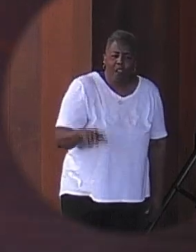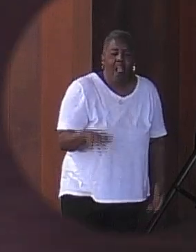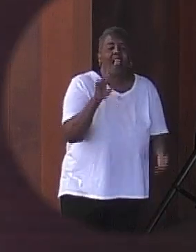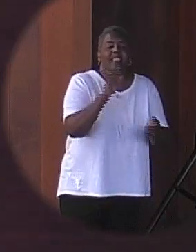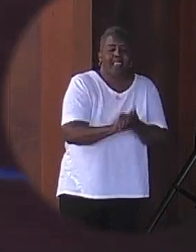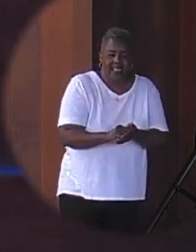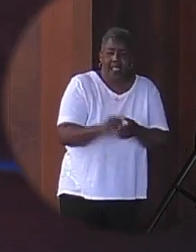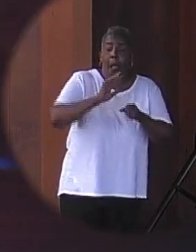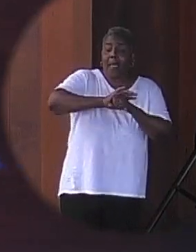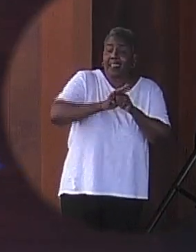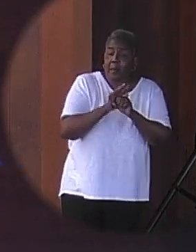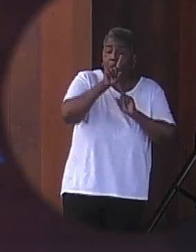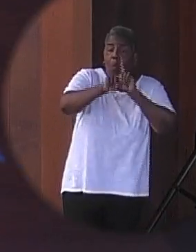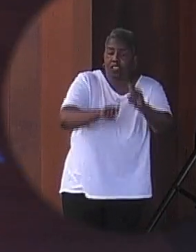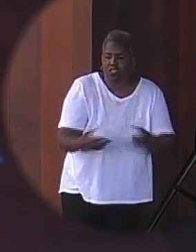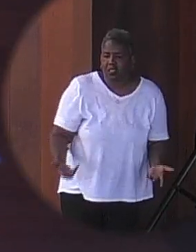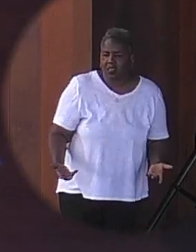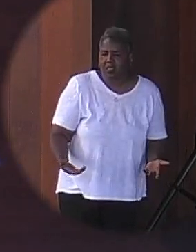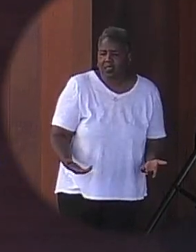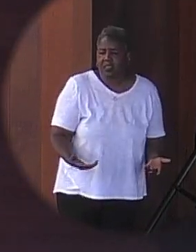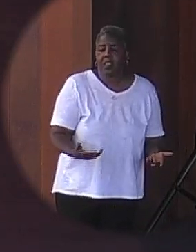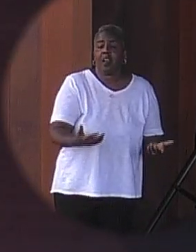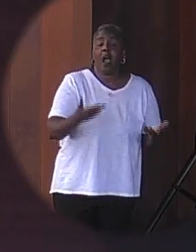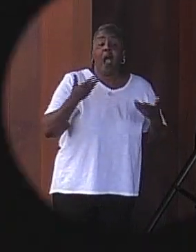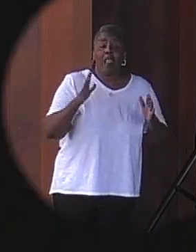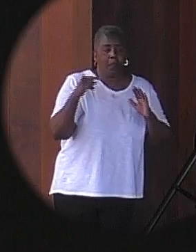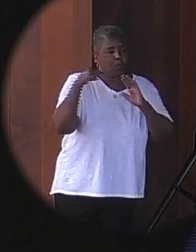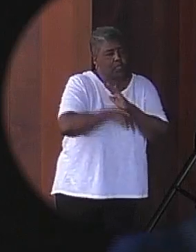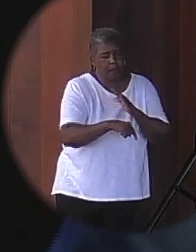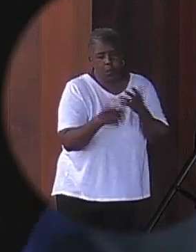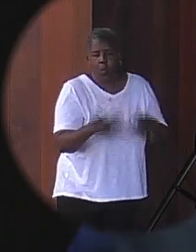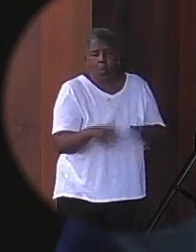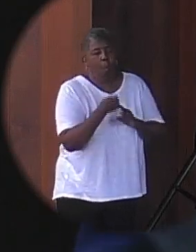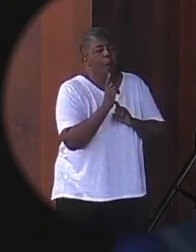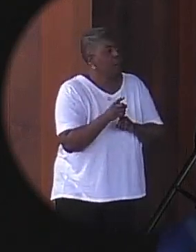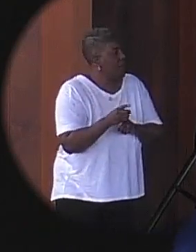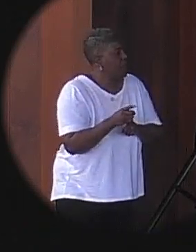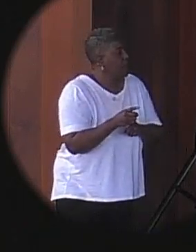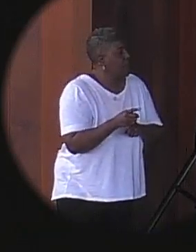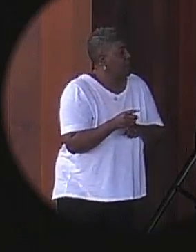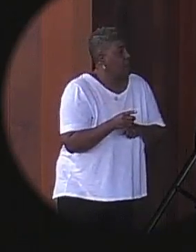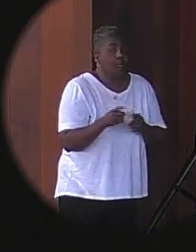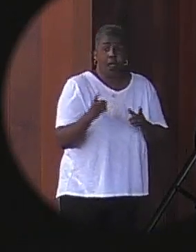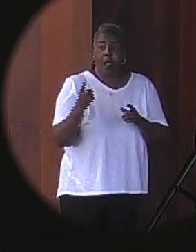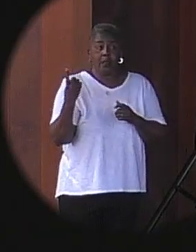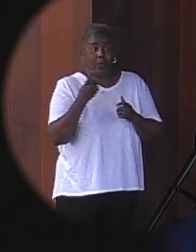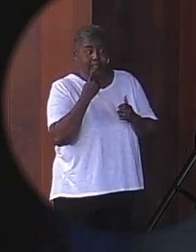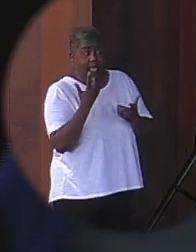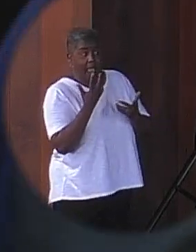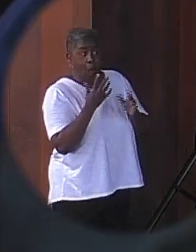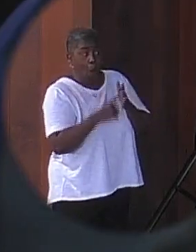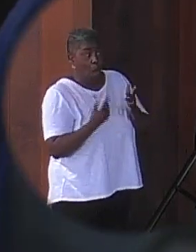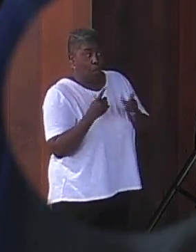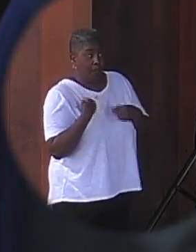That's a pandemic question. And allow me to get deep for a moment. Someone's like, Pastor, what you been doing? In order to get deep for a